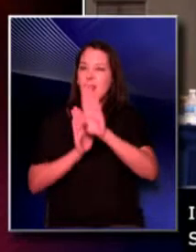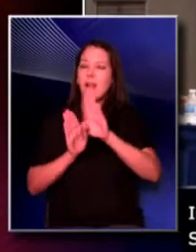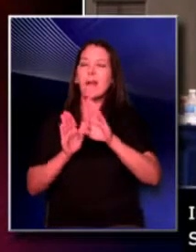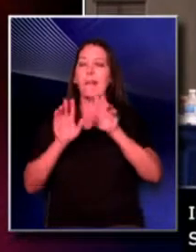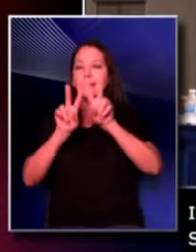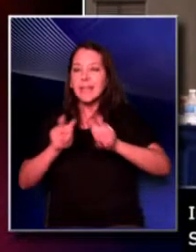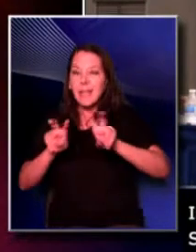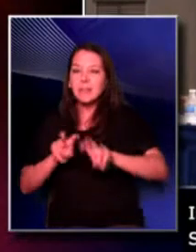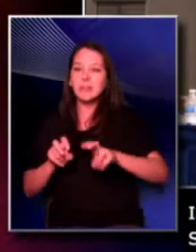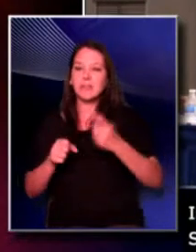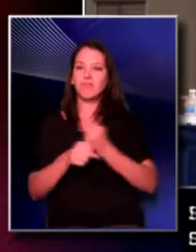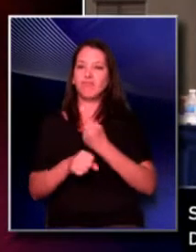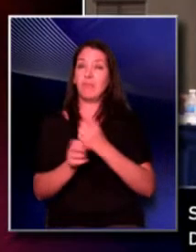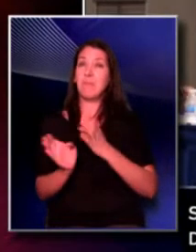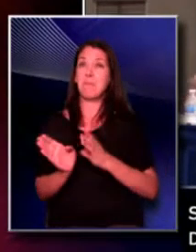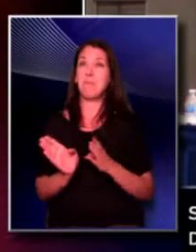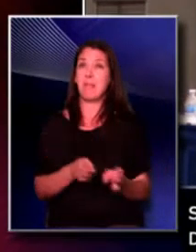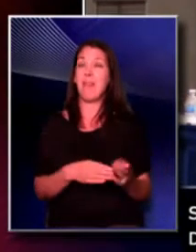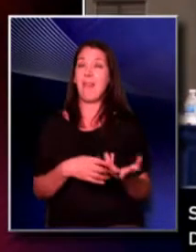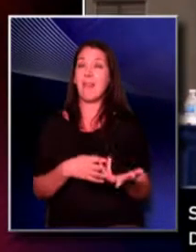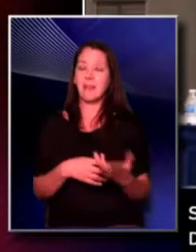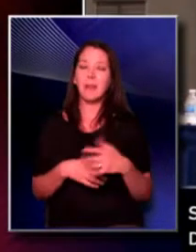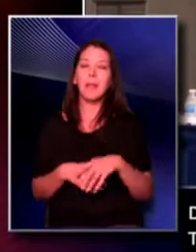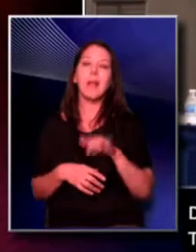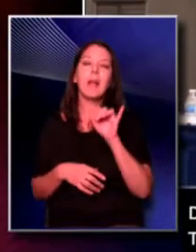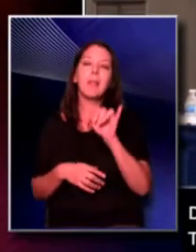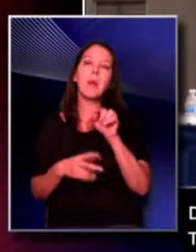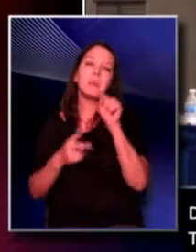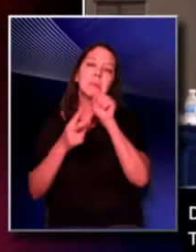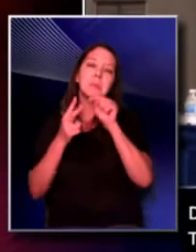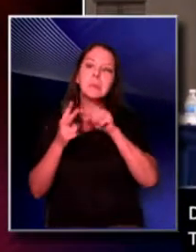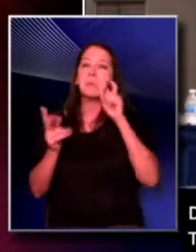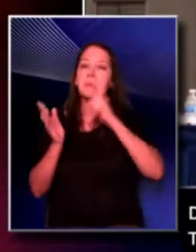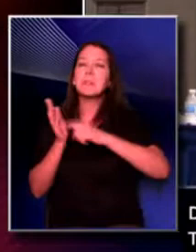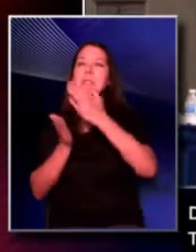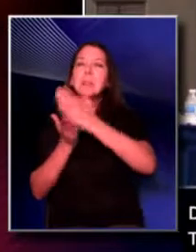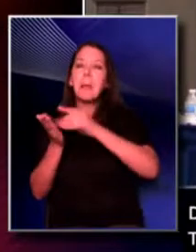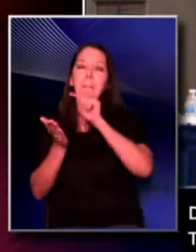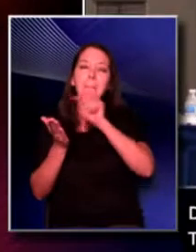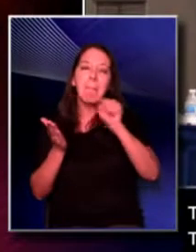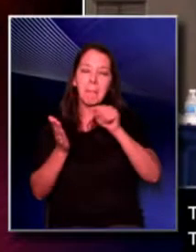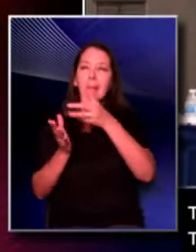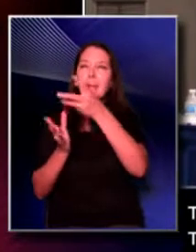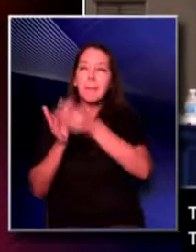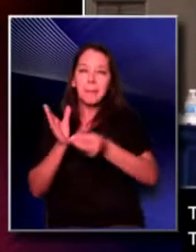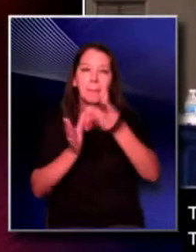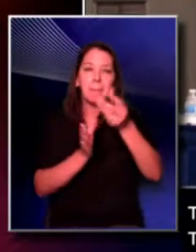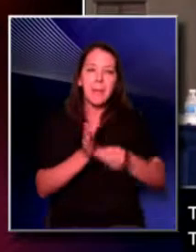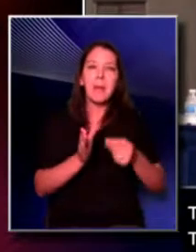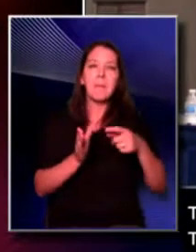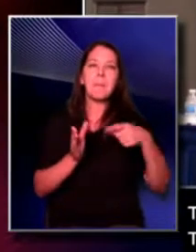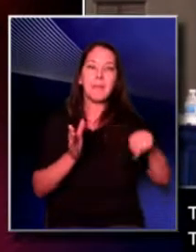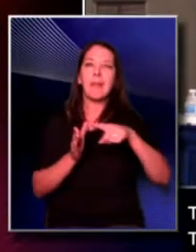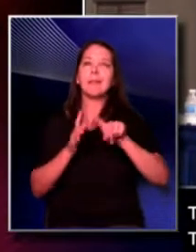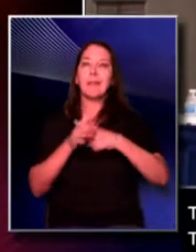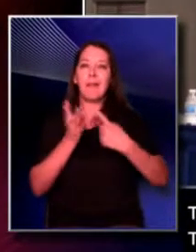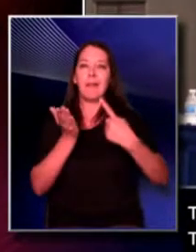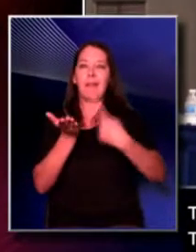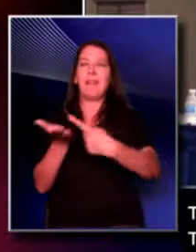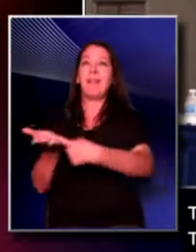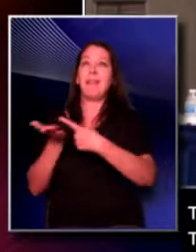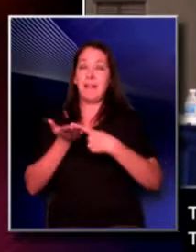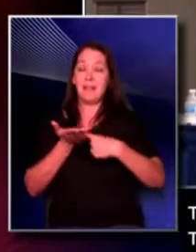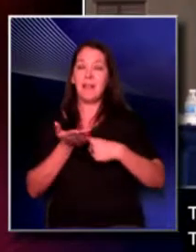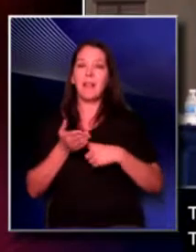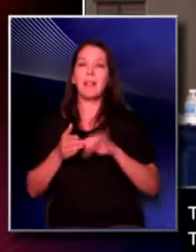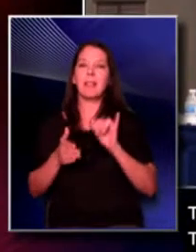assessment plan. Those are some of the pieces that are starting to come up as fundamentals that